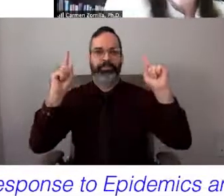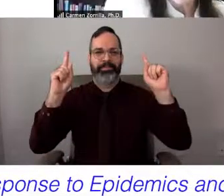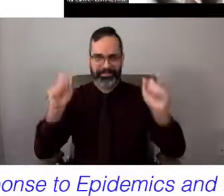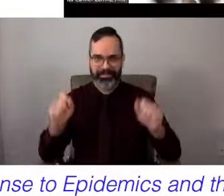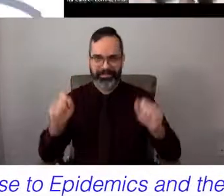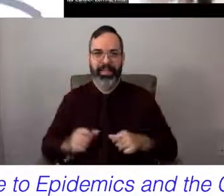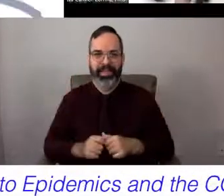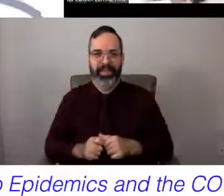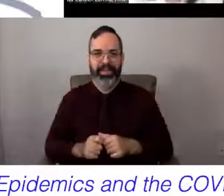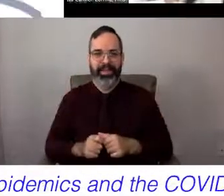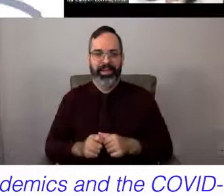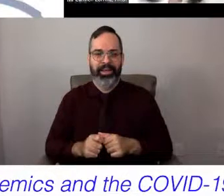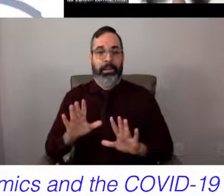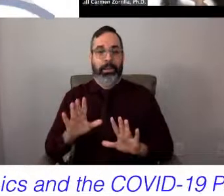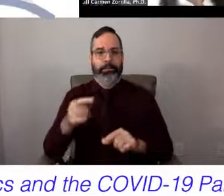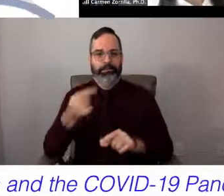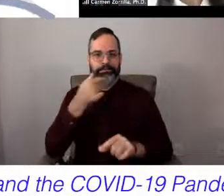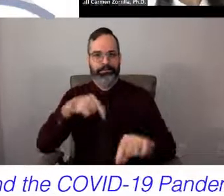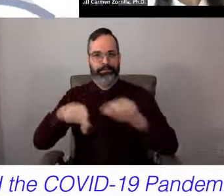Okay.